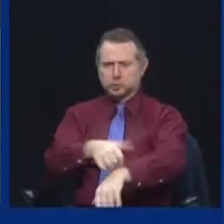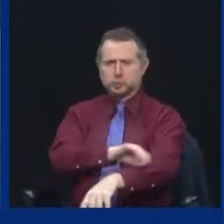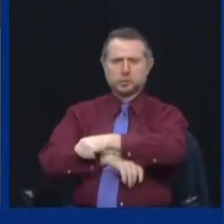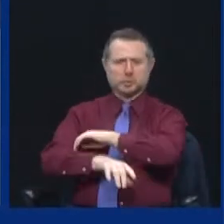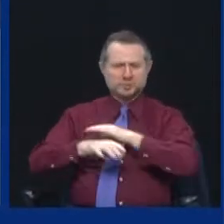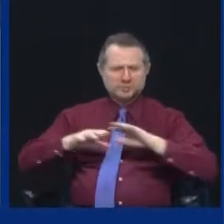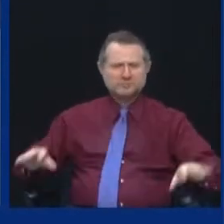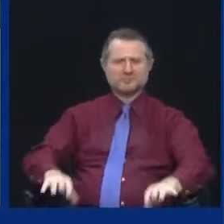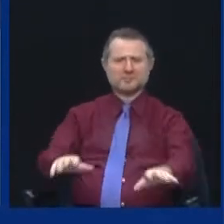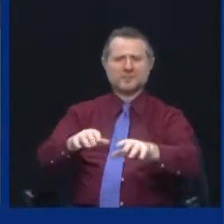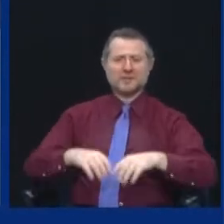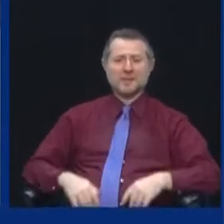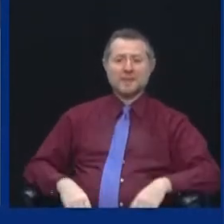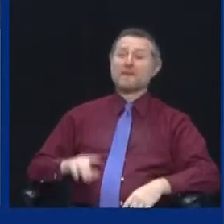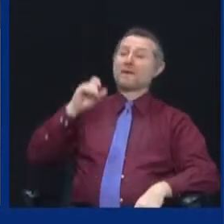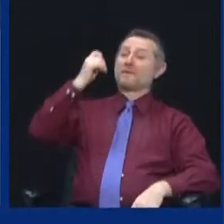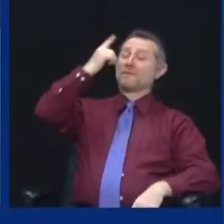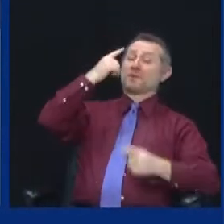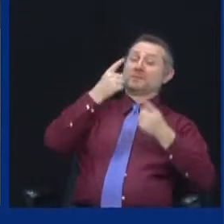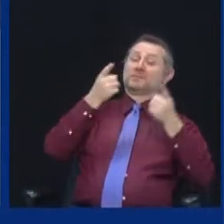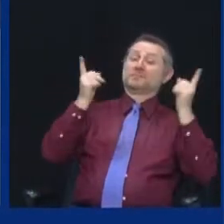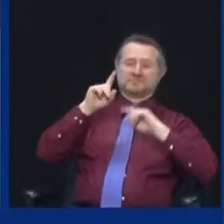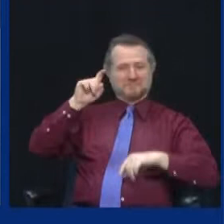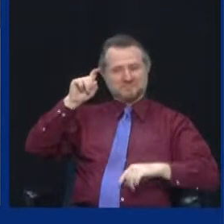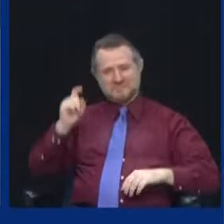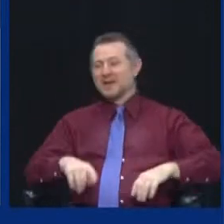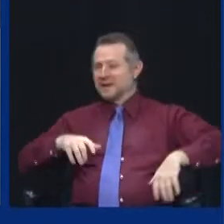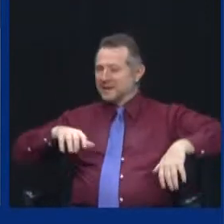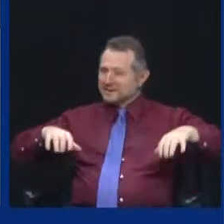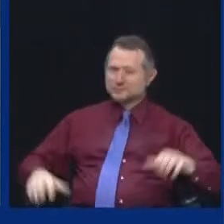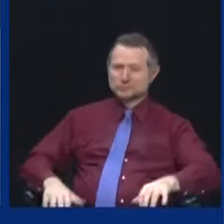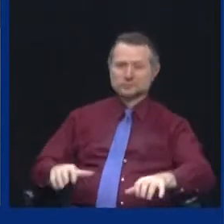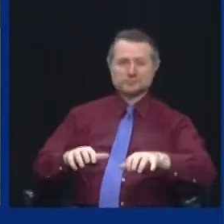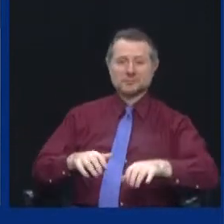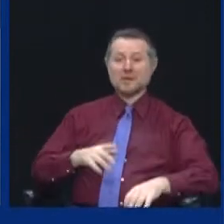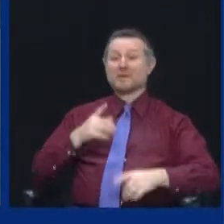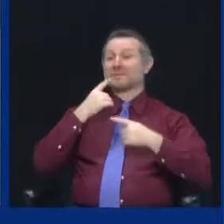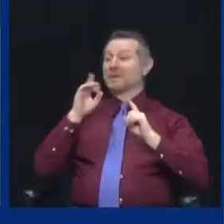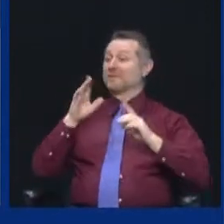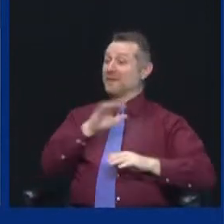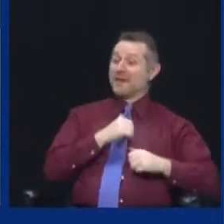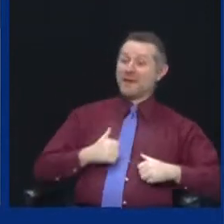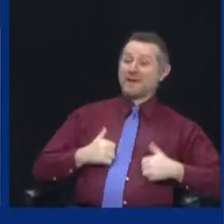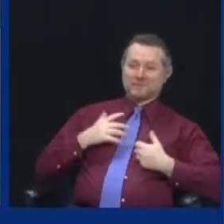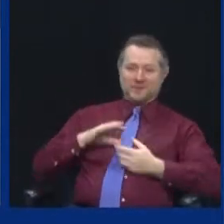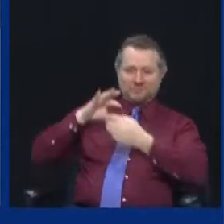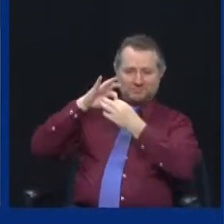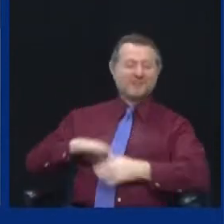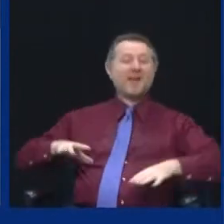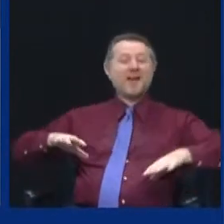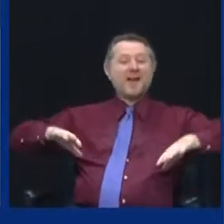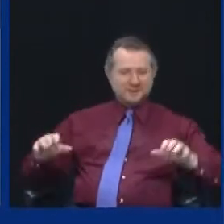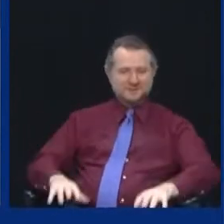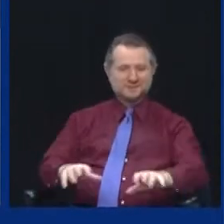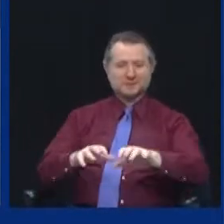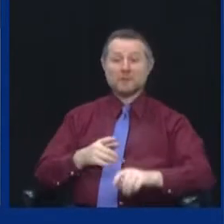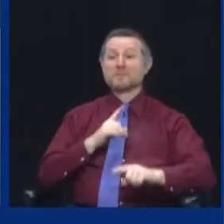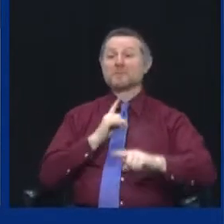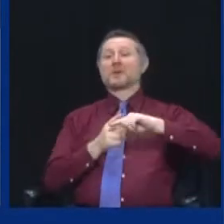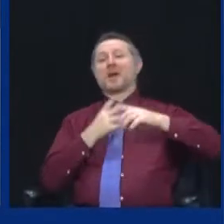Government is about the action. It's about the accomplishment. Life is about the action and about the